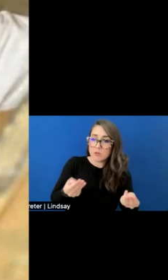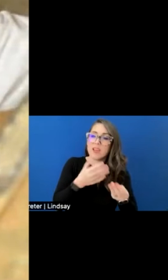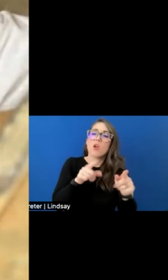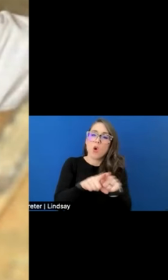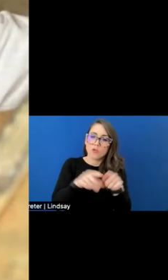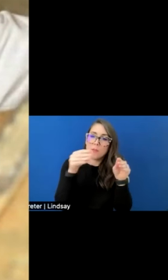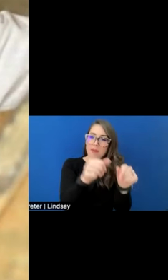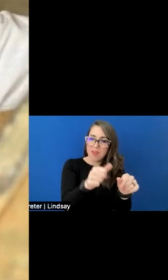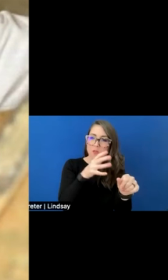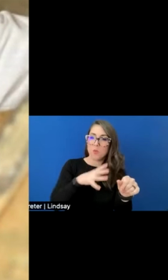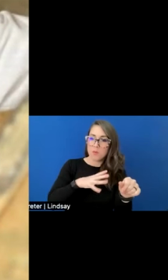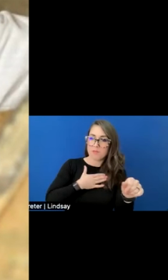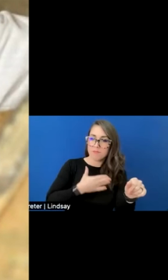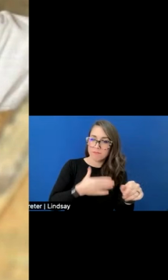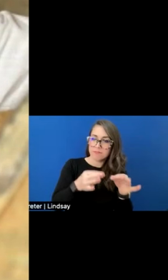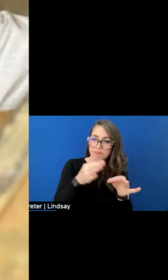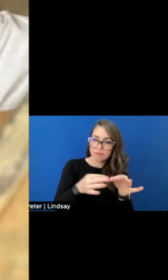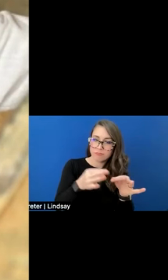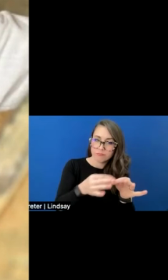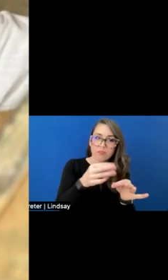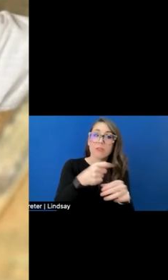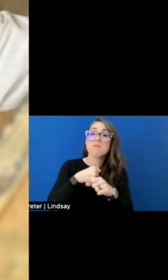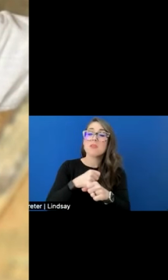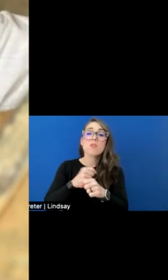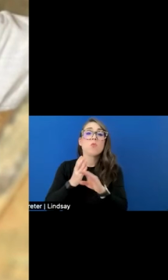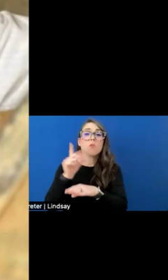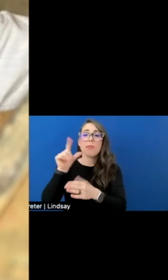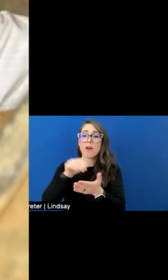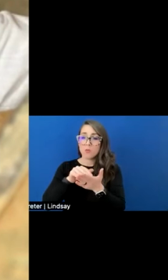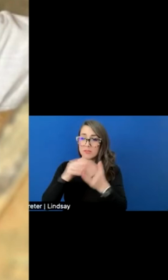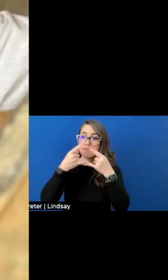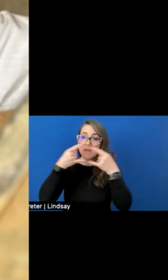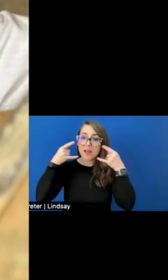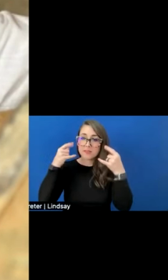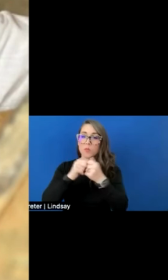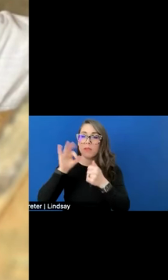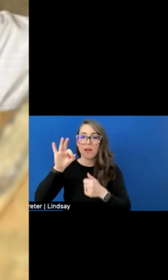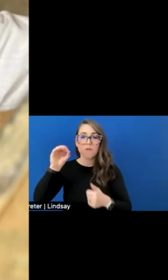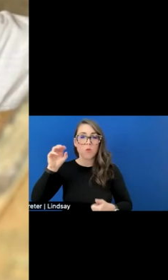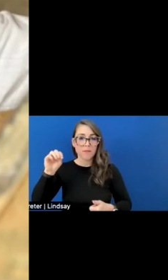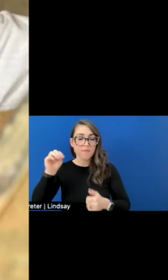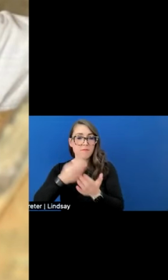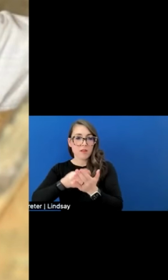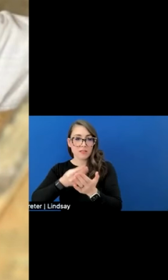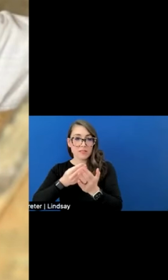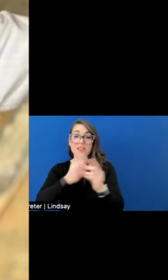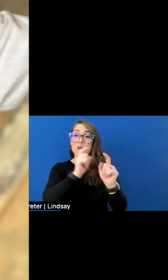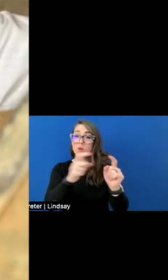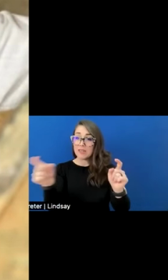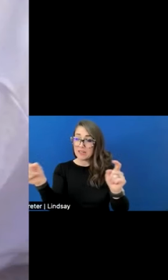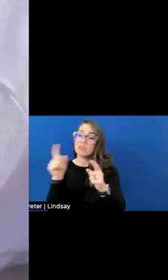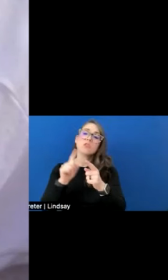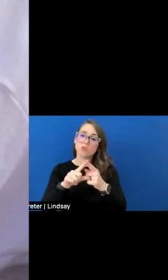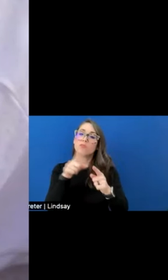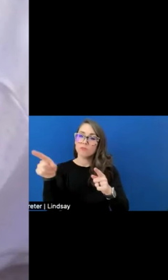Almost 1,000 masks were produced with the FOM funds. These masks were distributed to elementary schools in economically depressed towns.